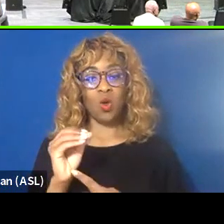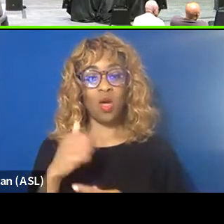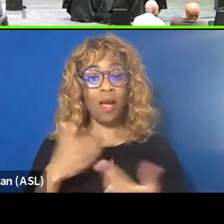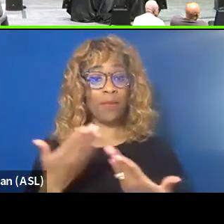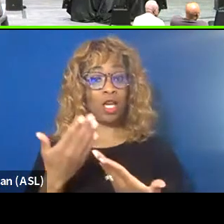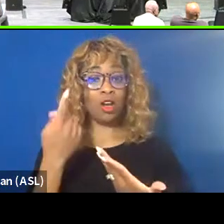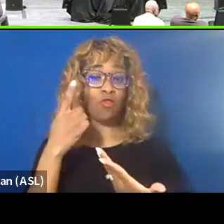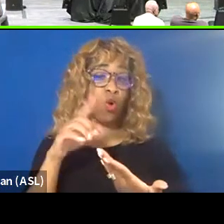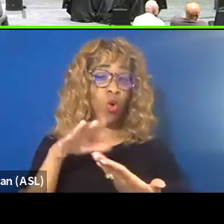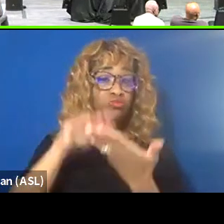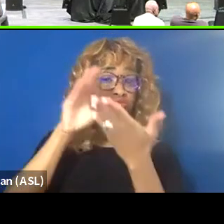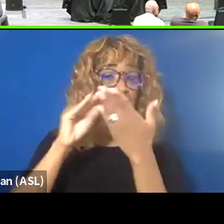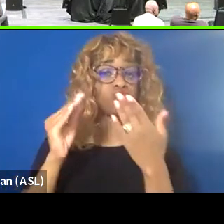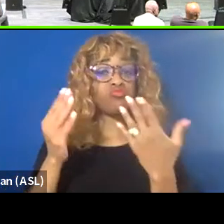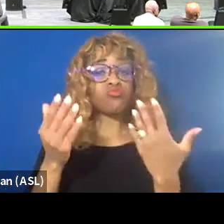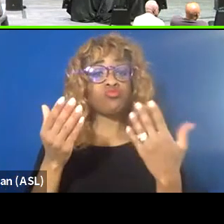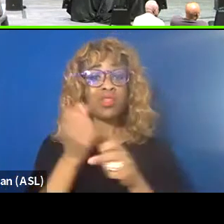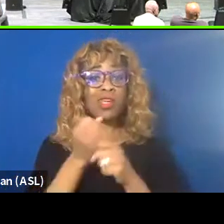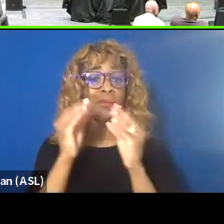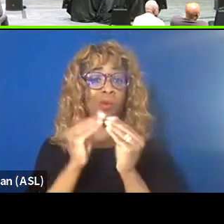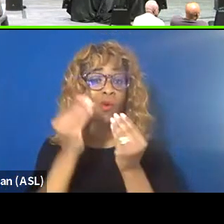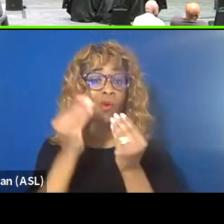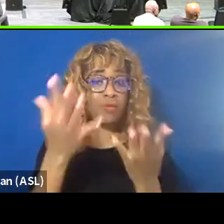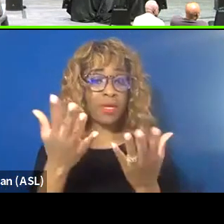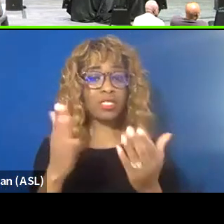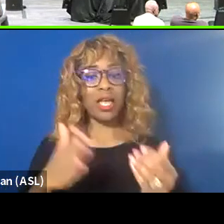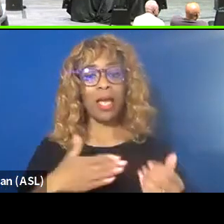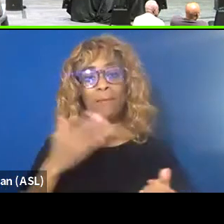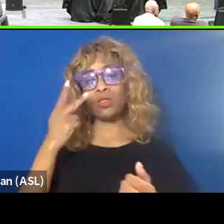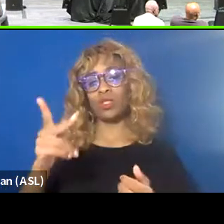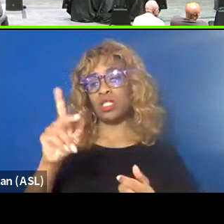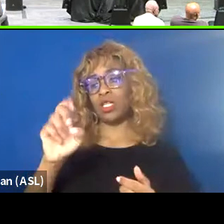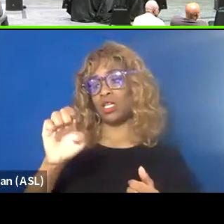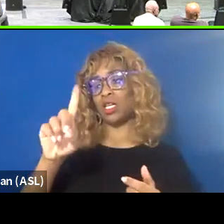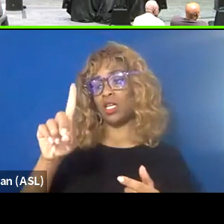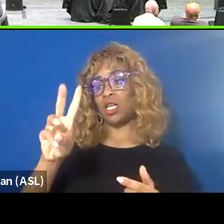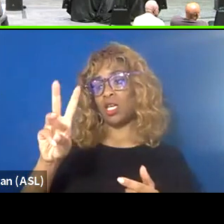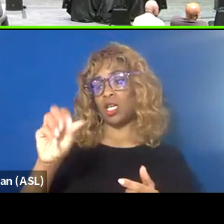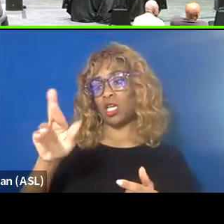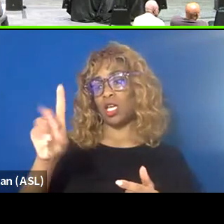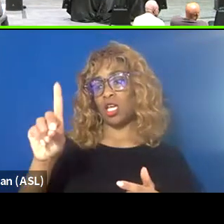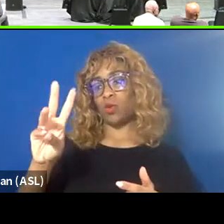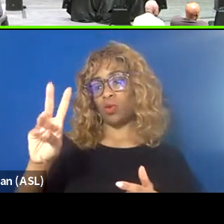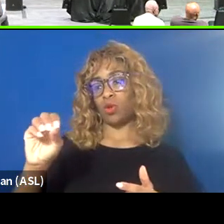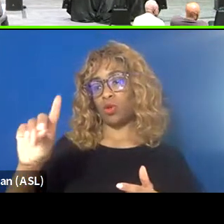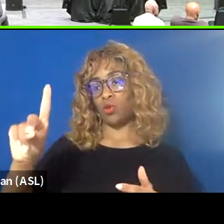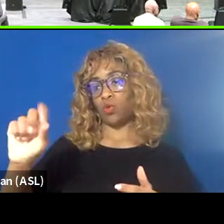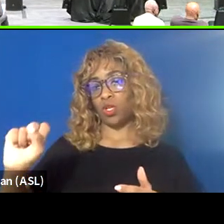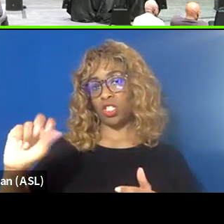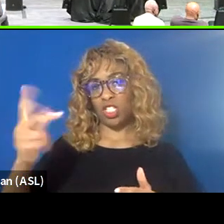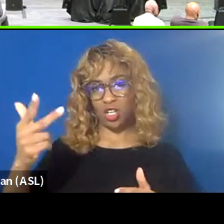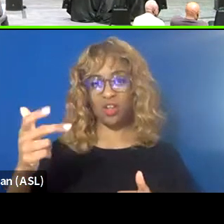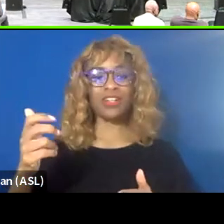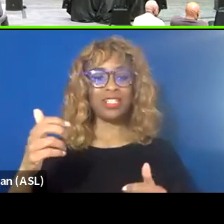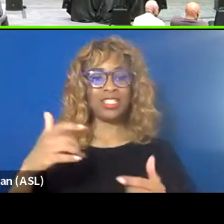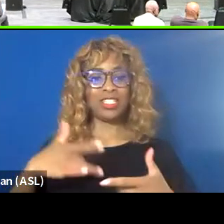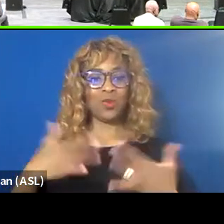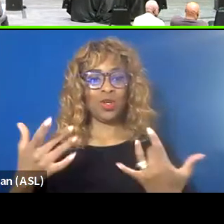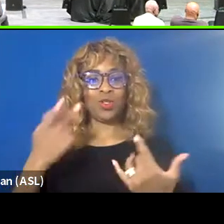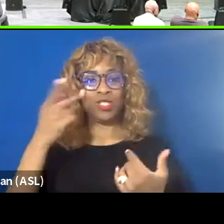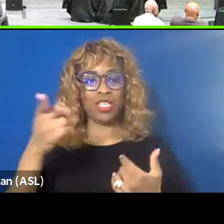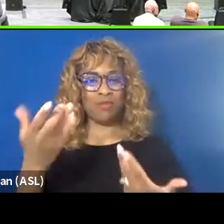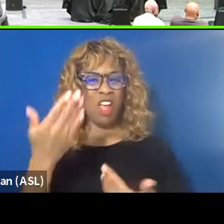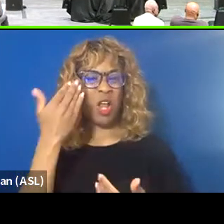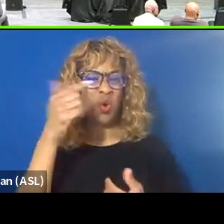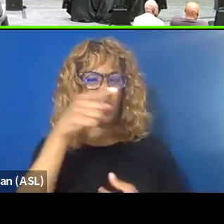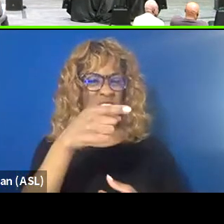get more information and glad to see Edward Woods III. It's a delight to see you here. Been knowing him since he's been a little